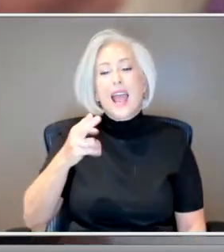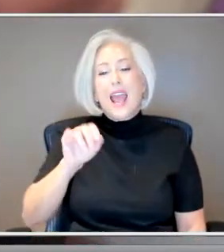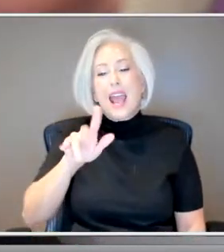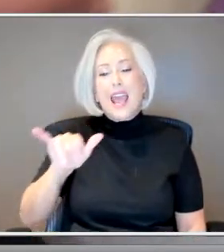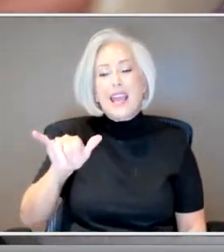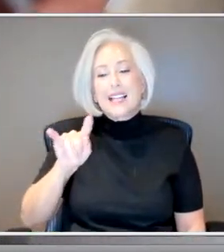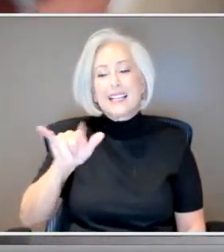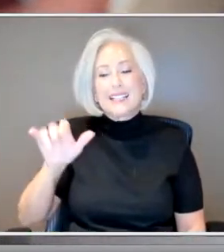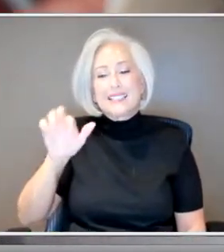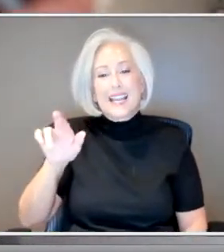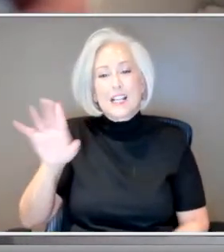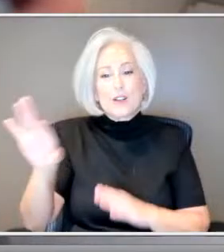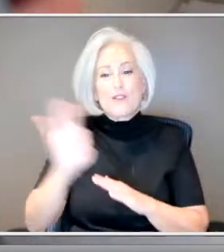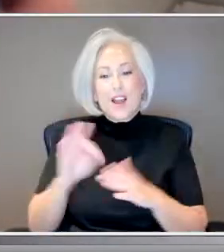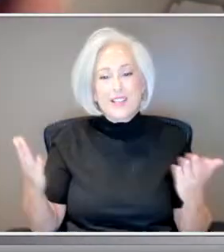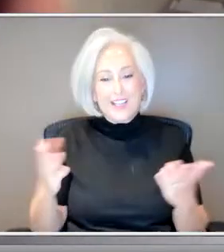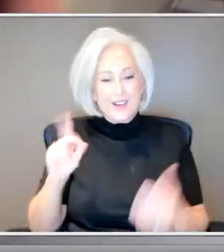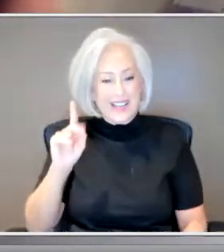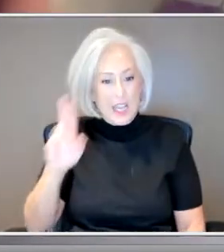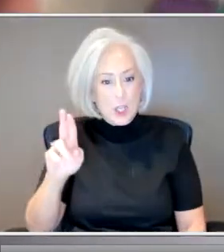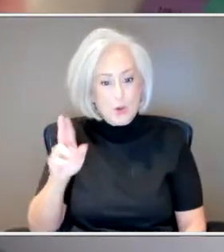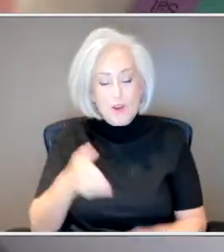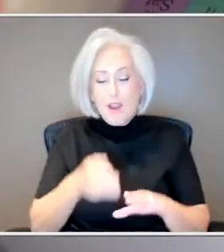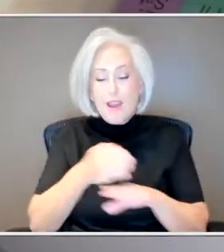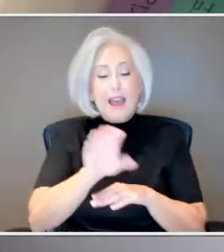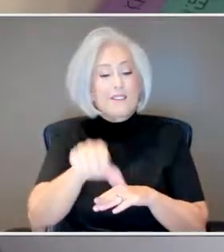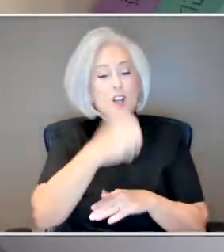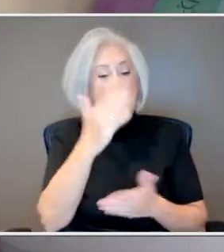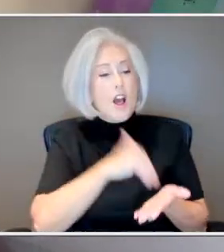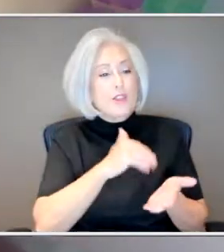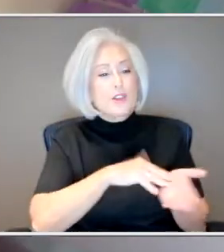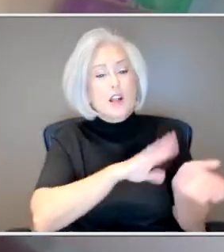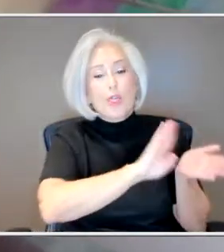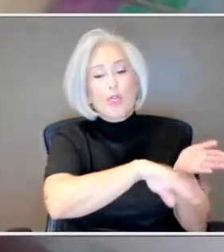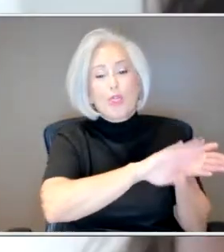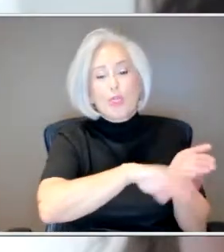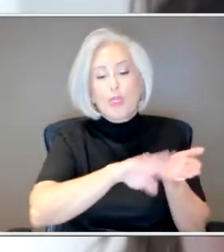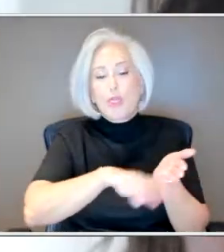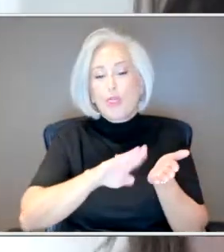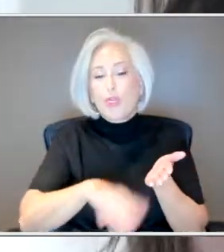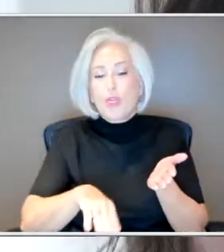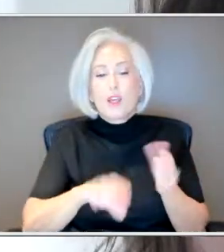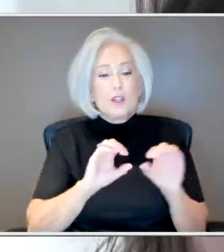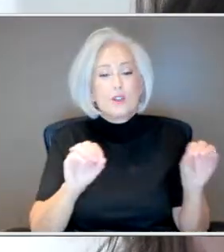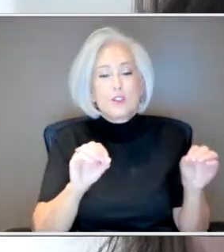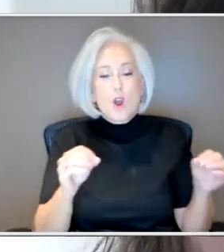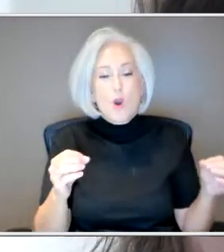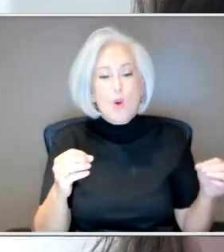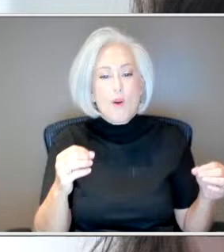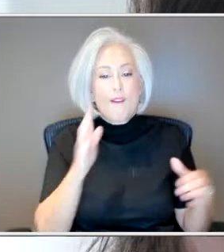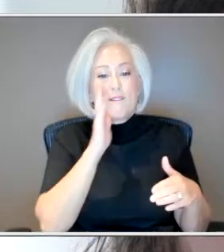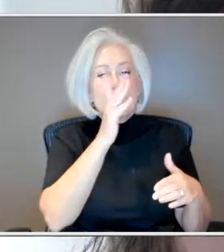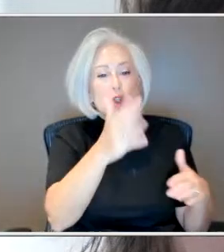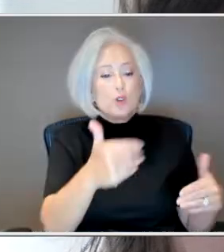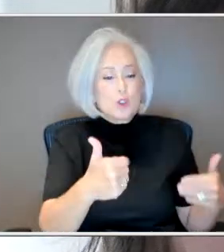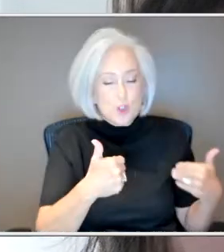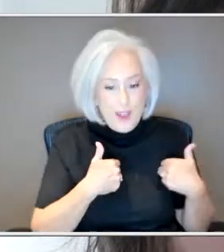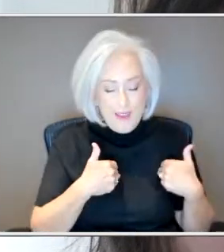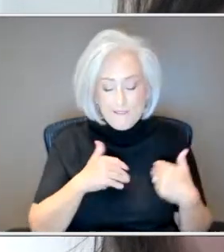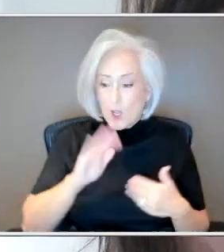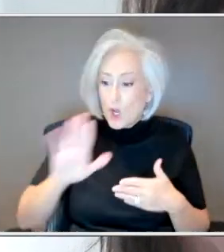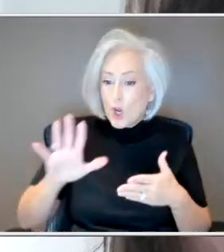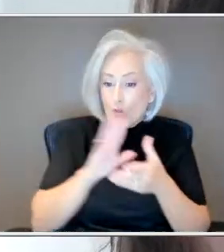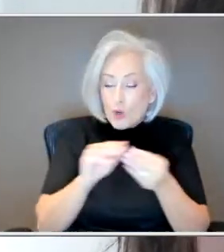System after other doctors at other places told her she had no future. Her story is next Thursday at 8